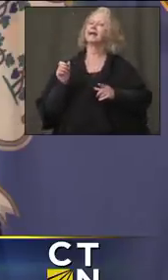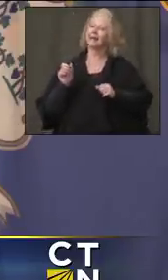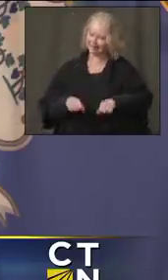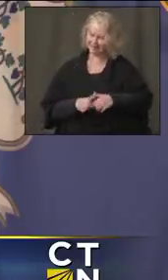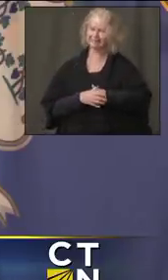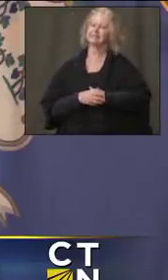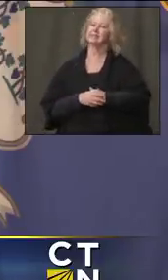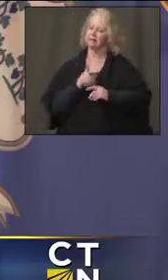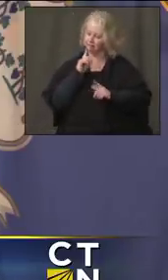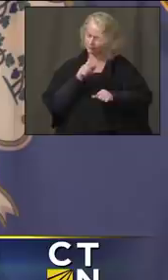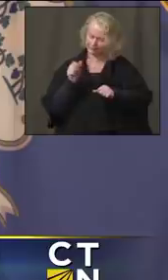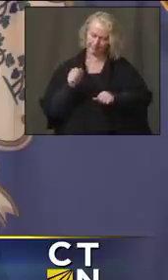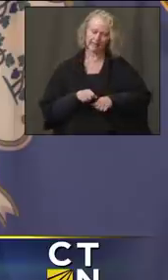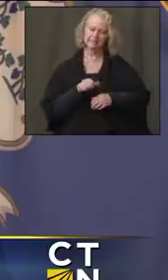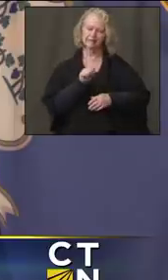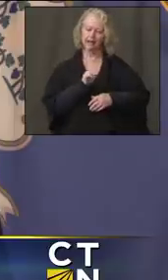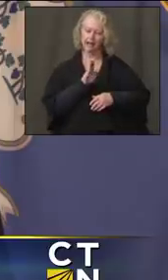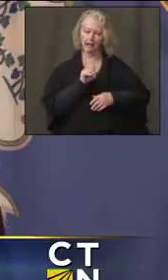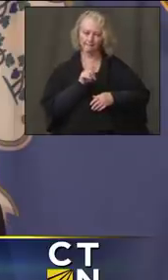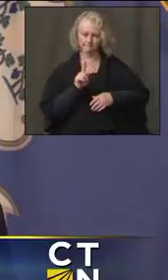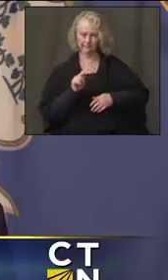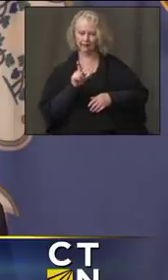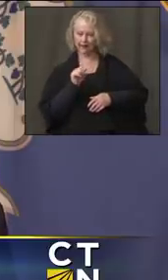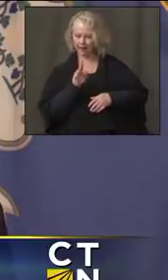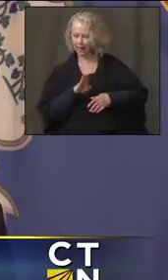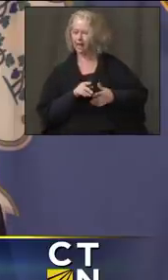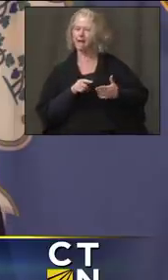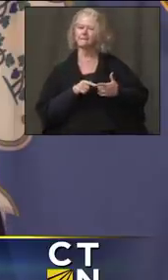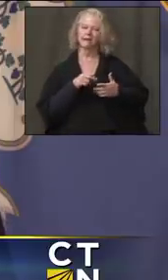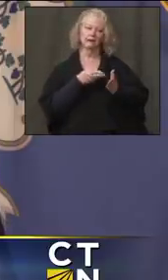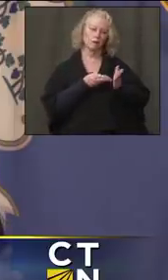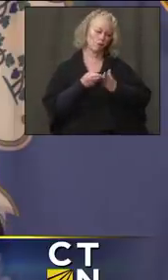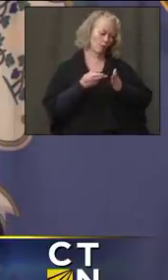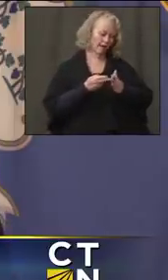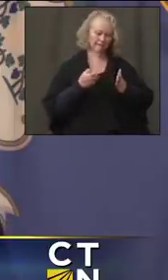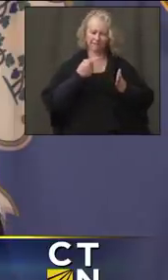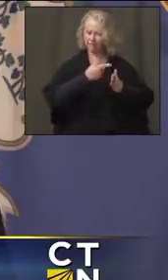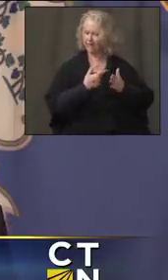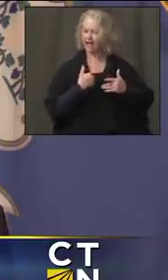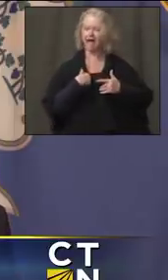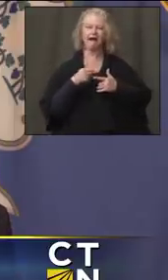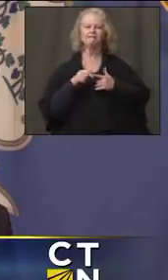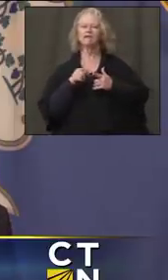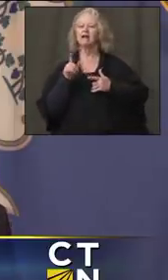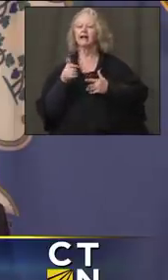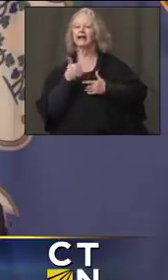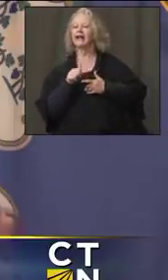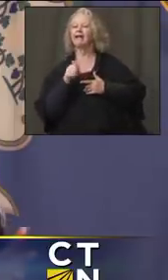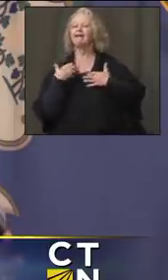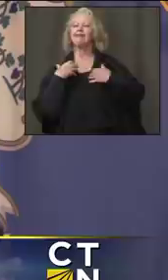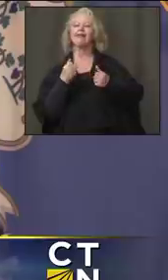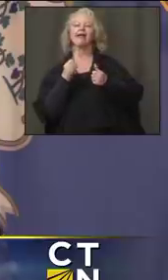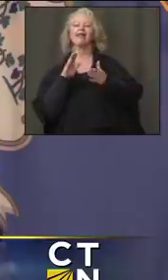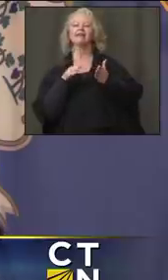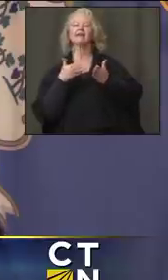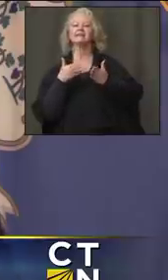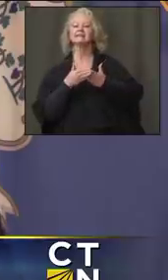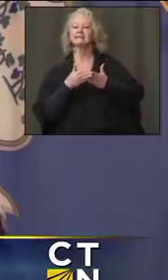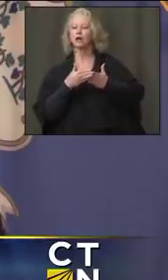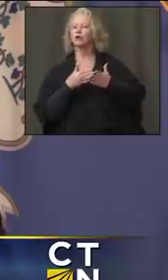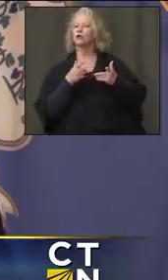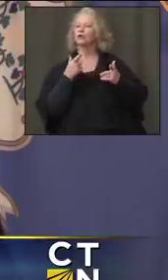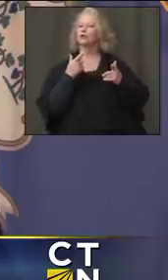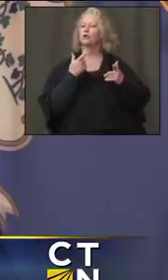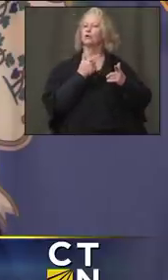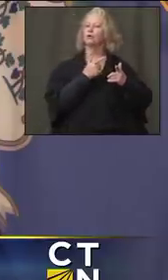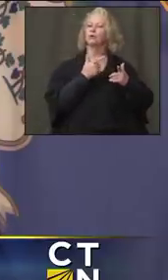yes. Abbott Labs, New Haven, you've got it. The federally qualified health centers, you've got it. If you have a doctor's note, even better.